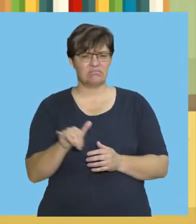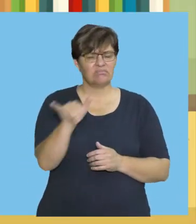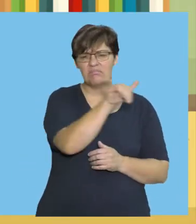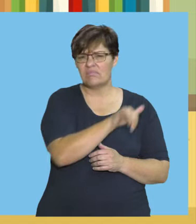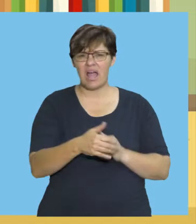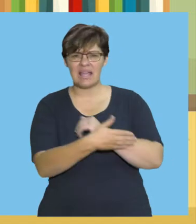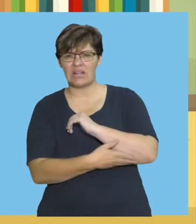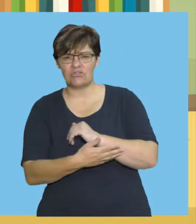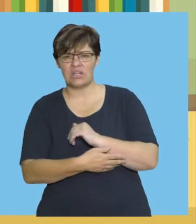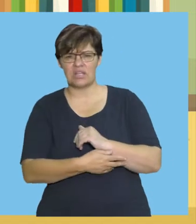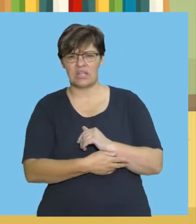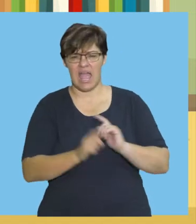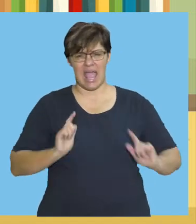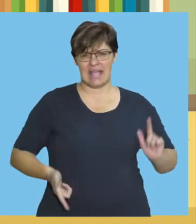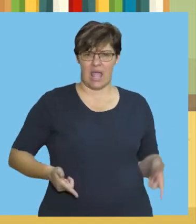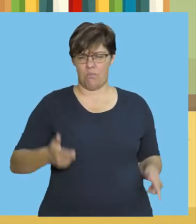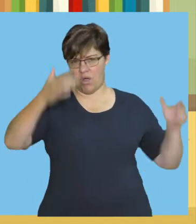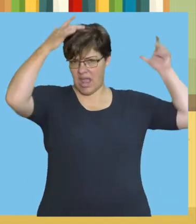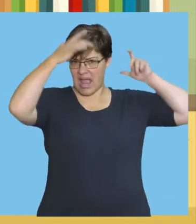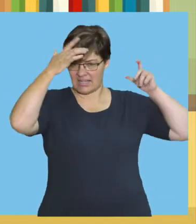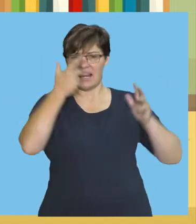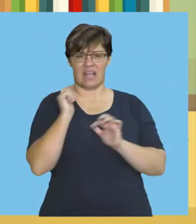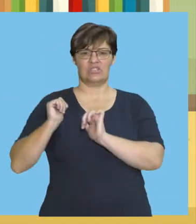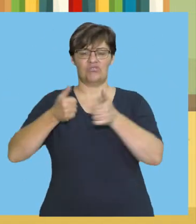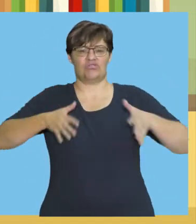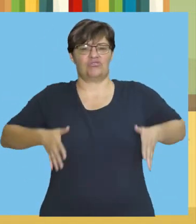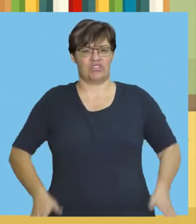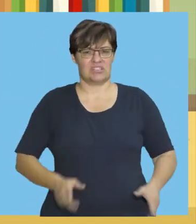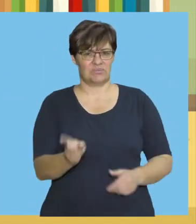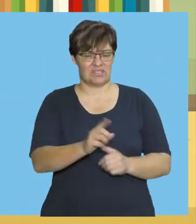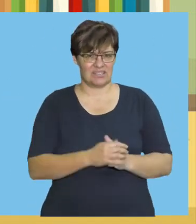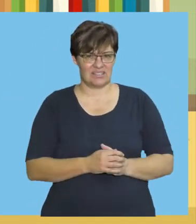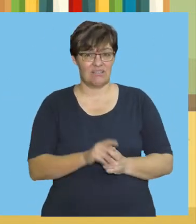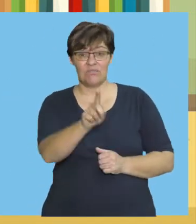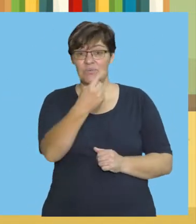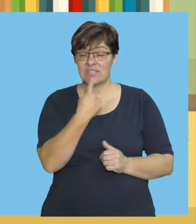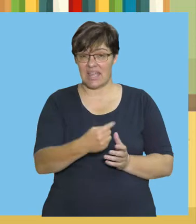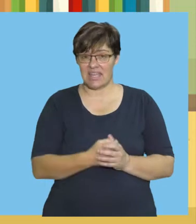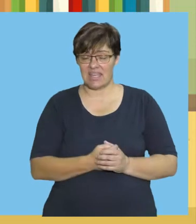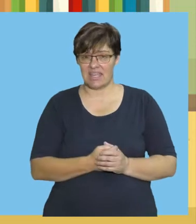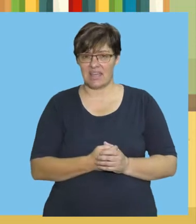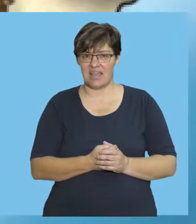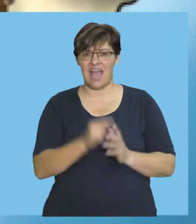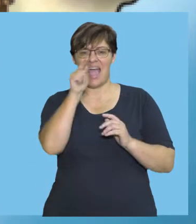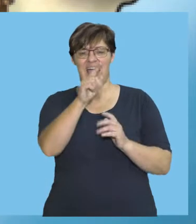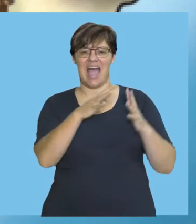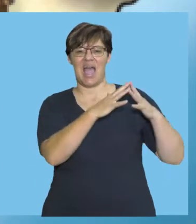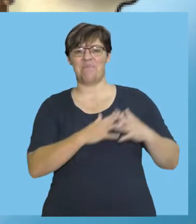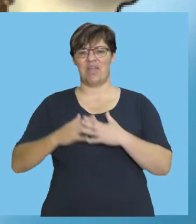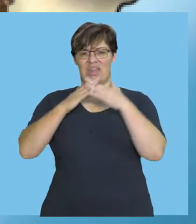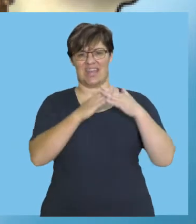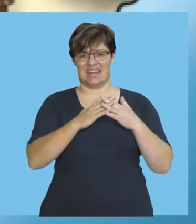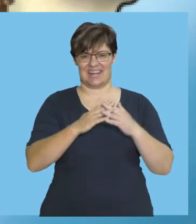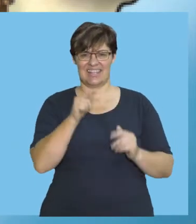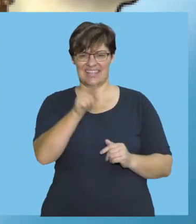Which country has a cowboy hat as part of their traditional dress? You say, the United States